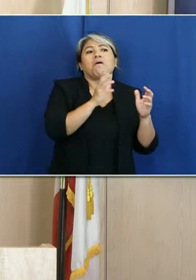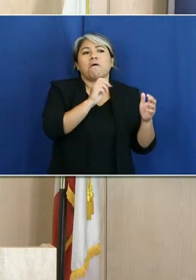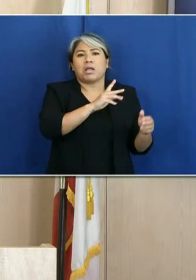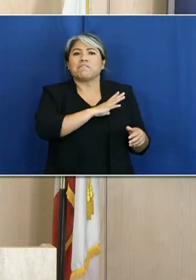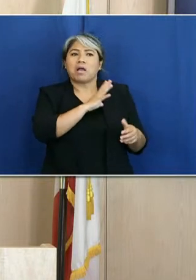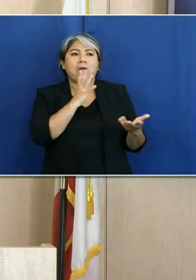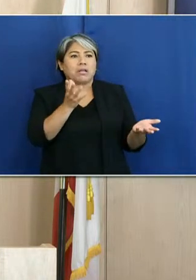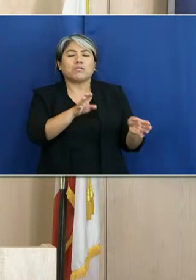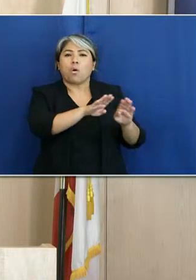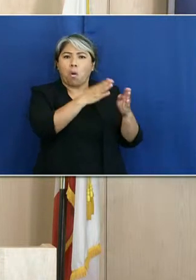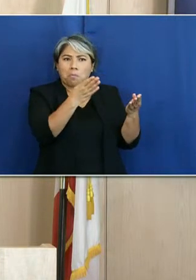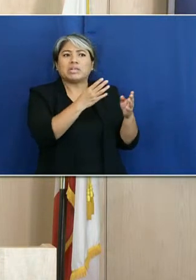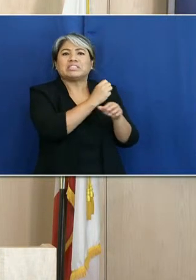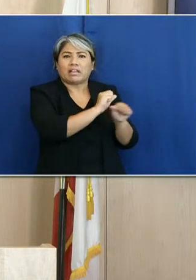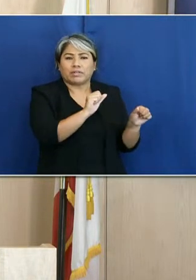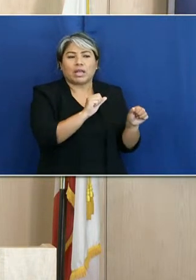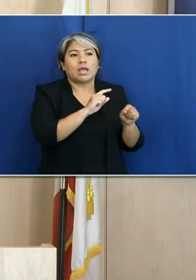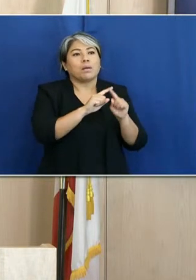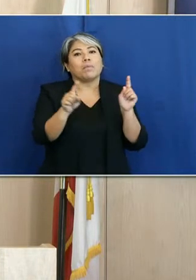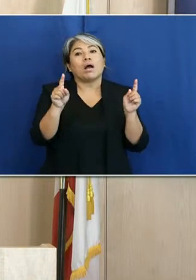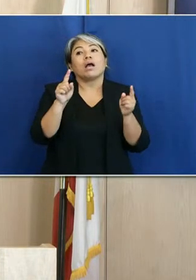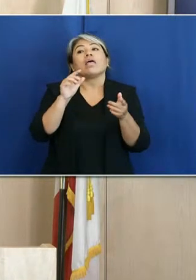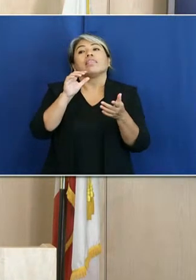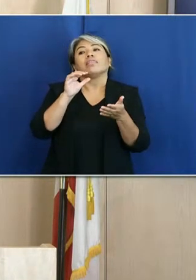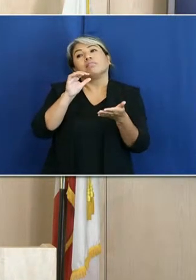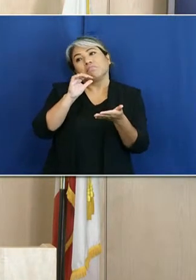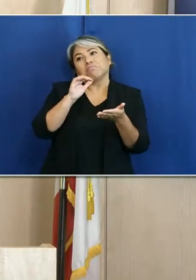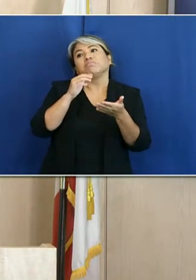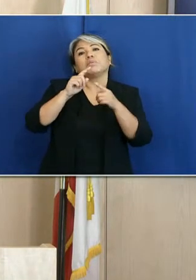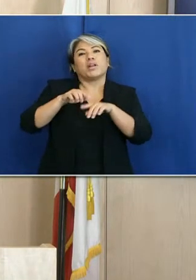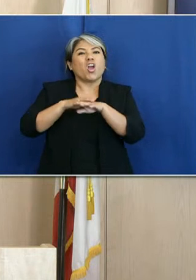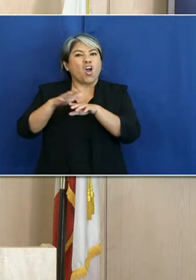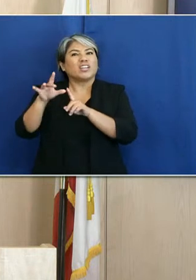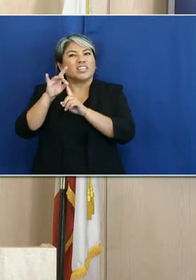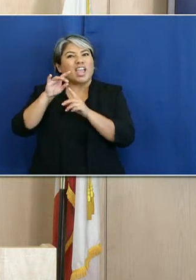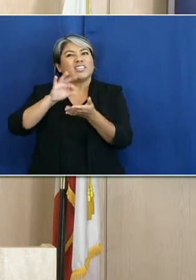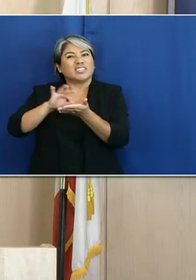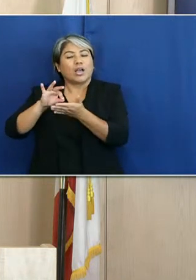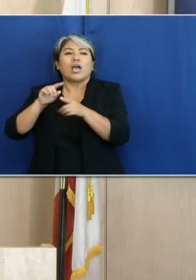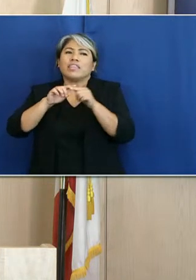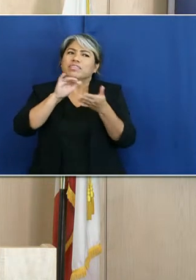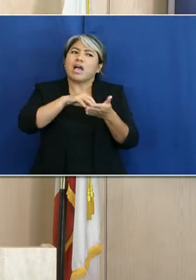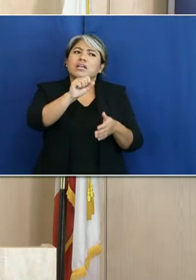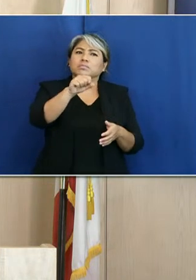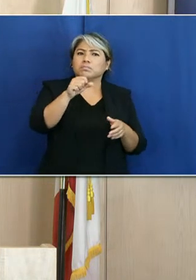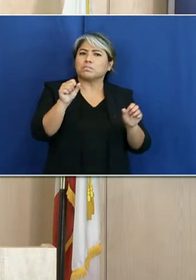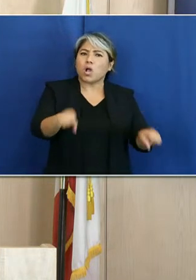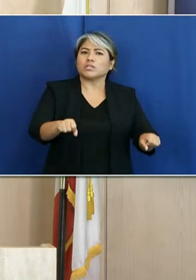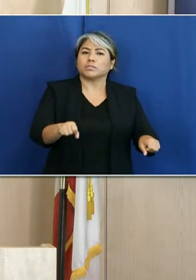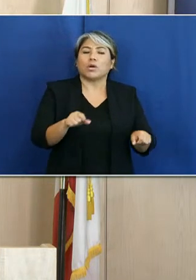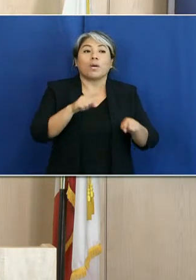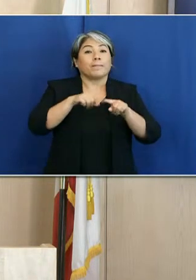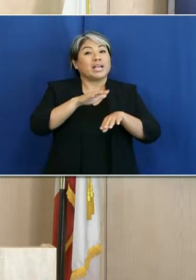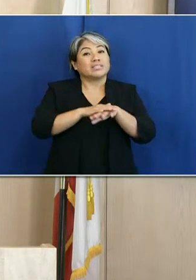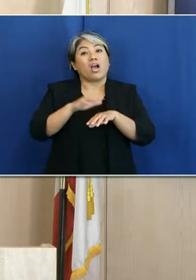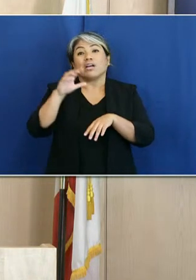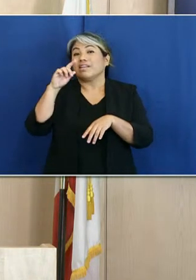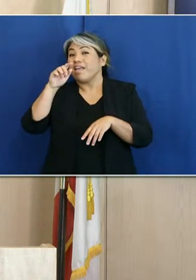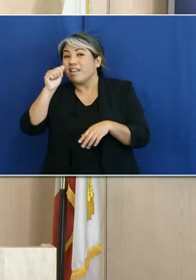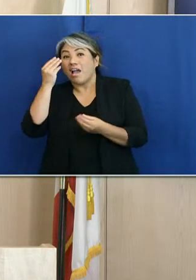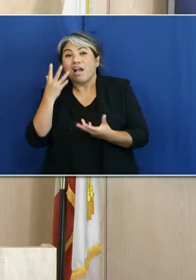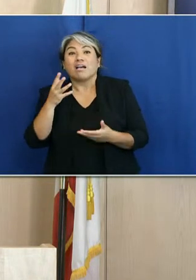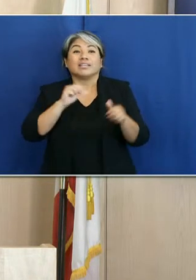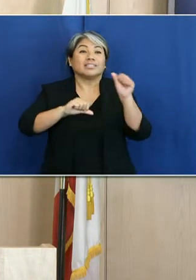contributing to our case count? I think that that is entirely possible. And so based again on the data, the science, the advice of public